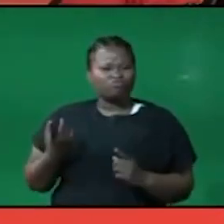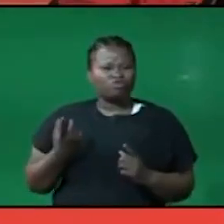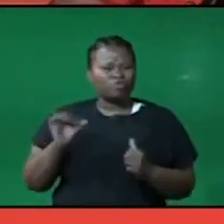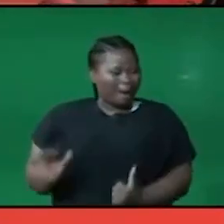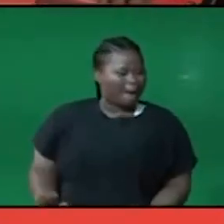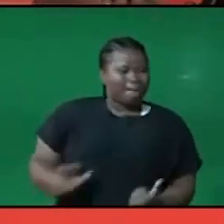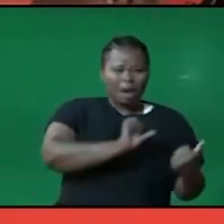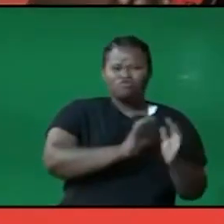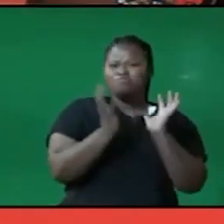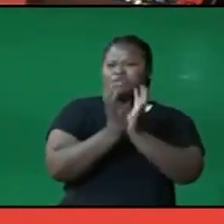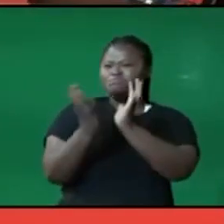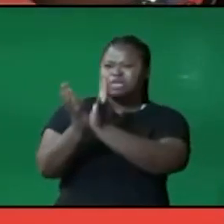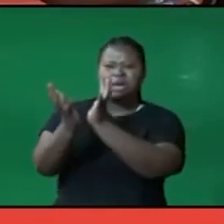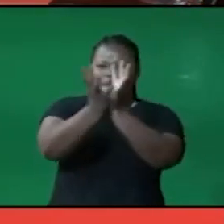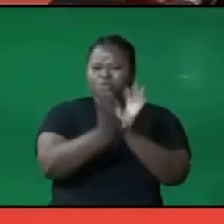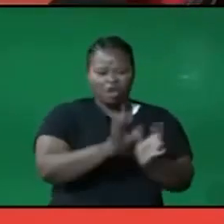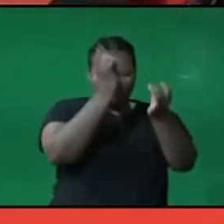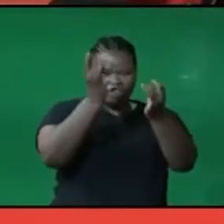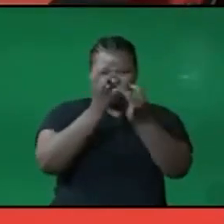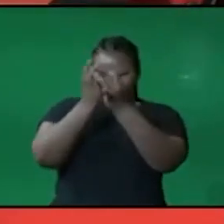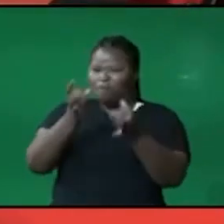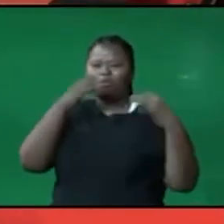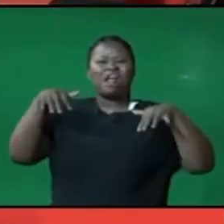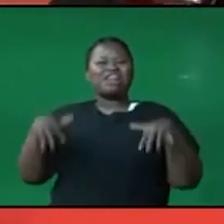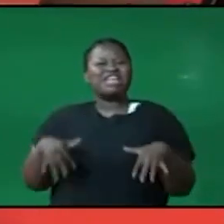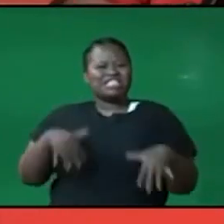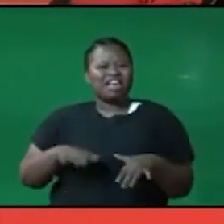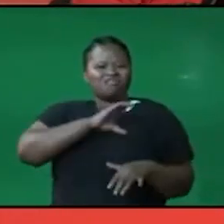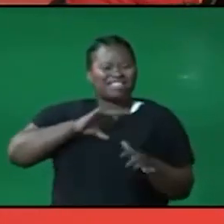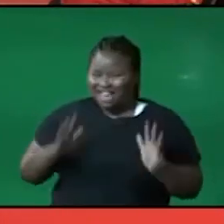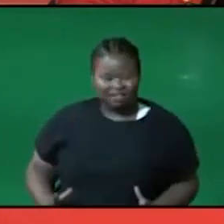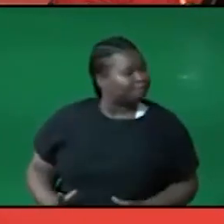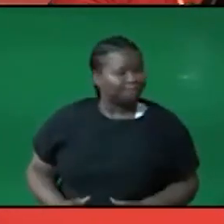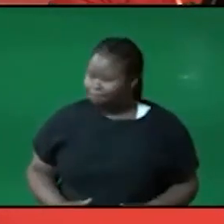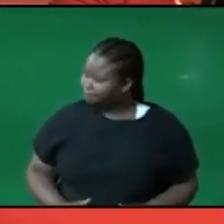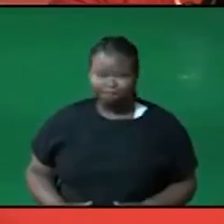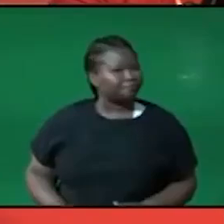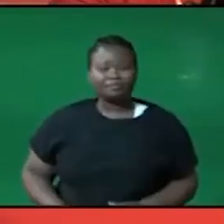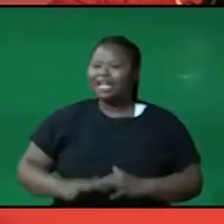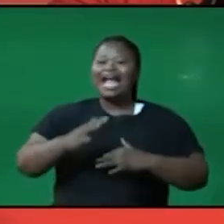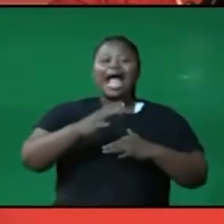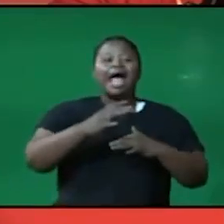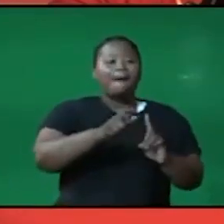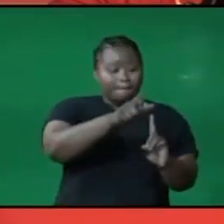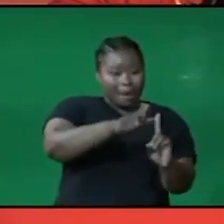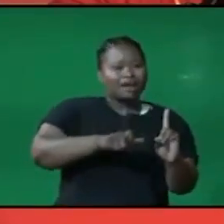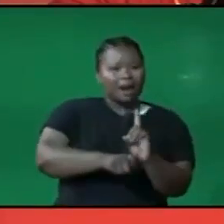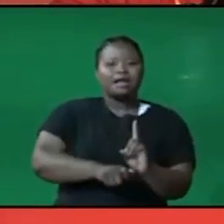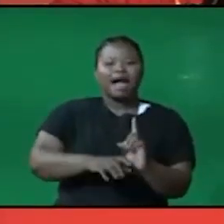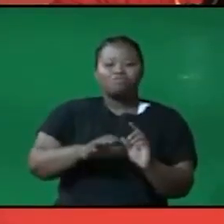to every meeting and we are told about lazy councillors. Every councillor must have a